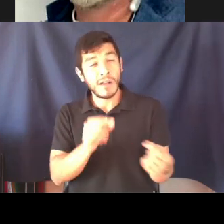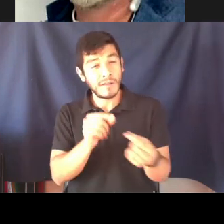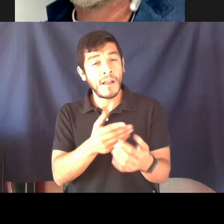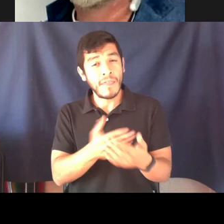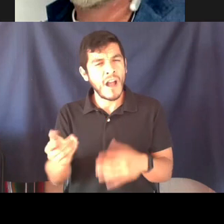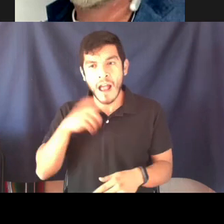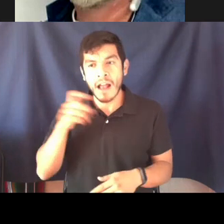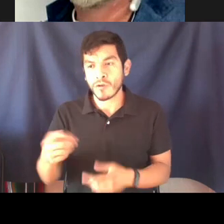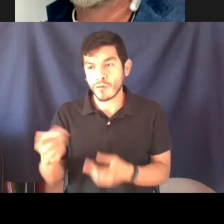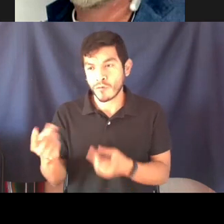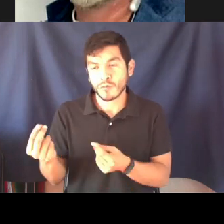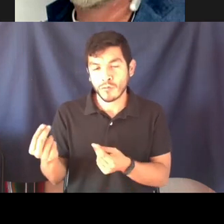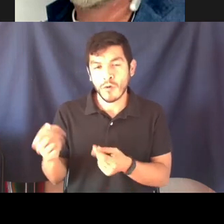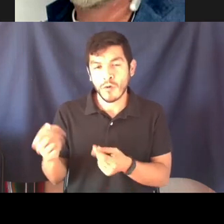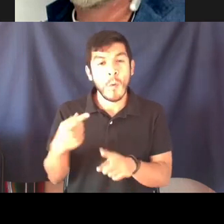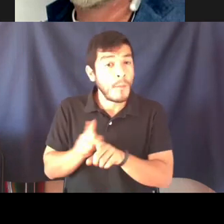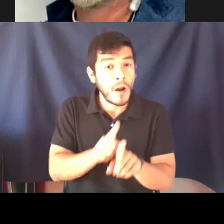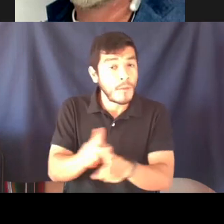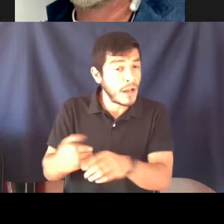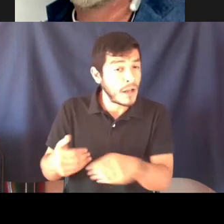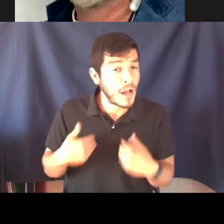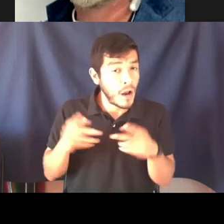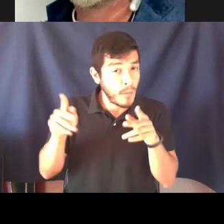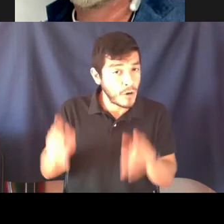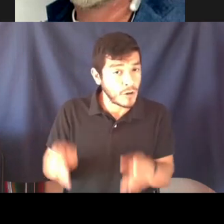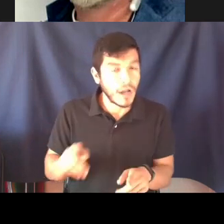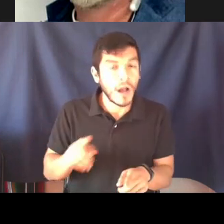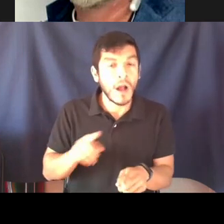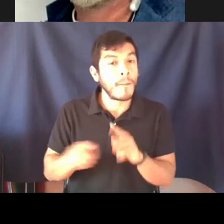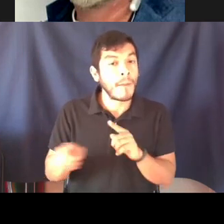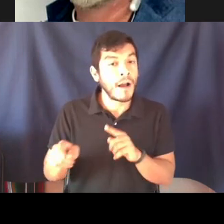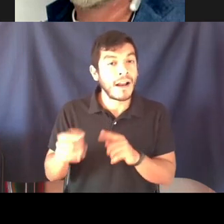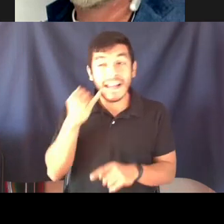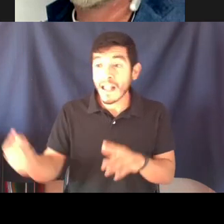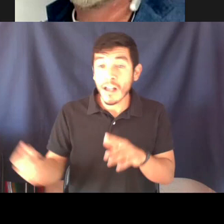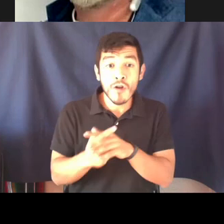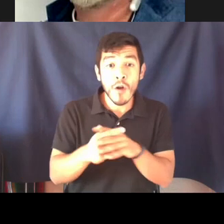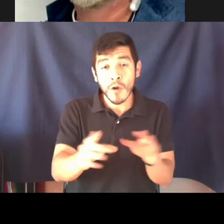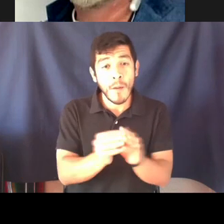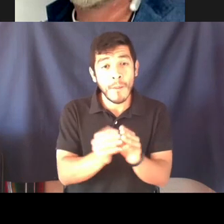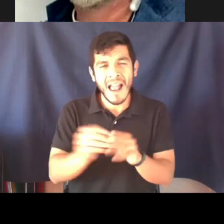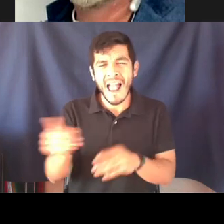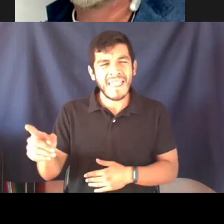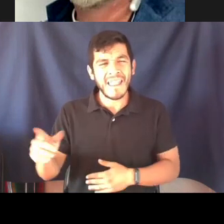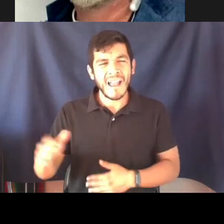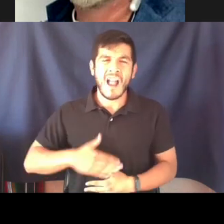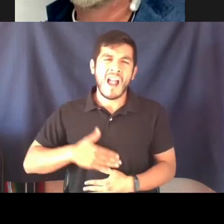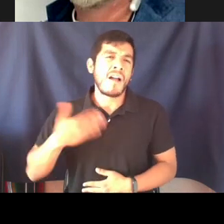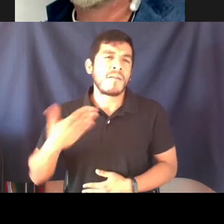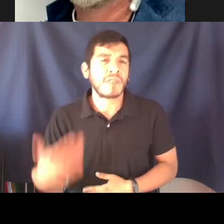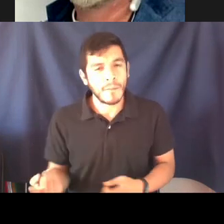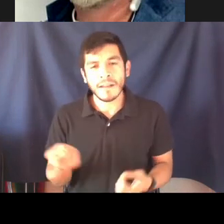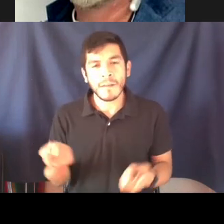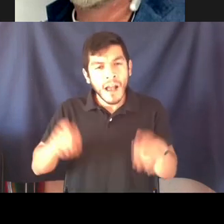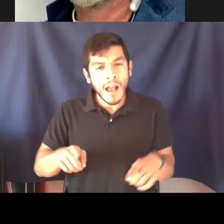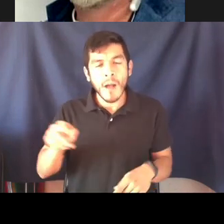young person. But, you know, if they show up to your meeting one day and they're upset about something that happened, or they have a concern about something, it's okay